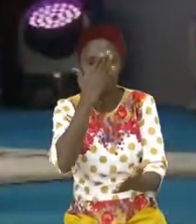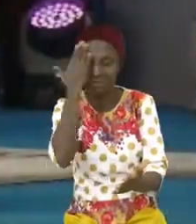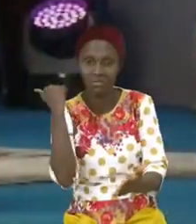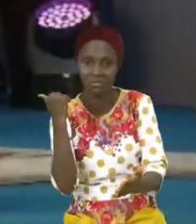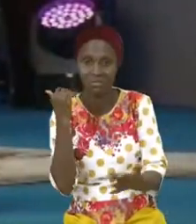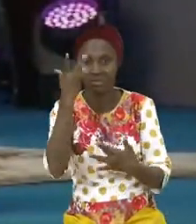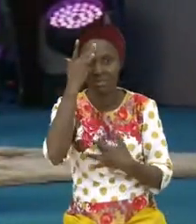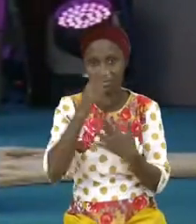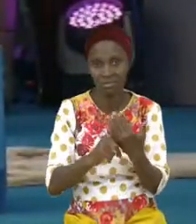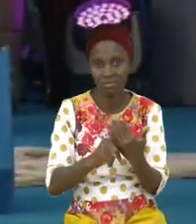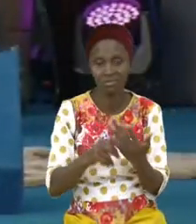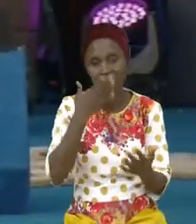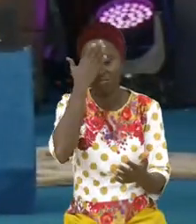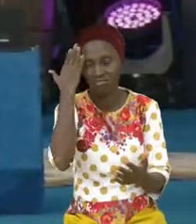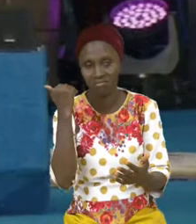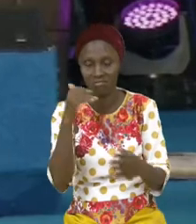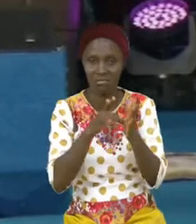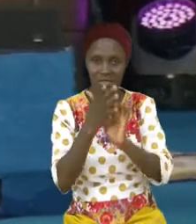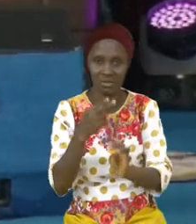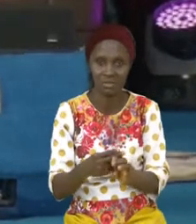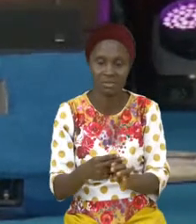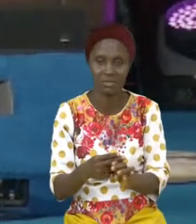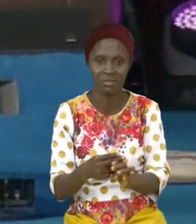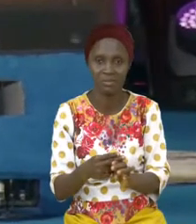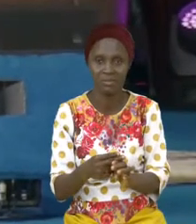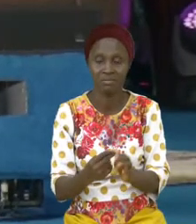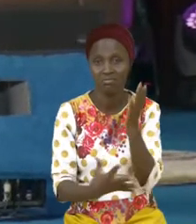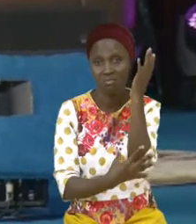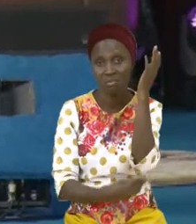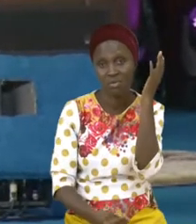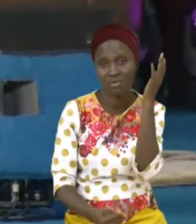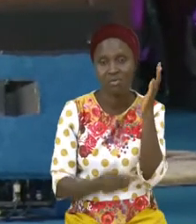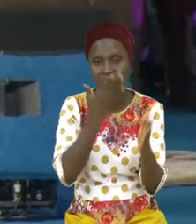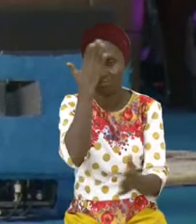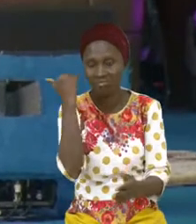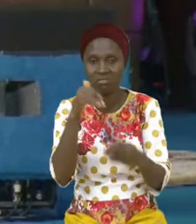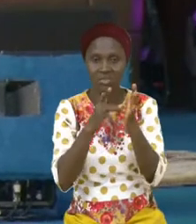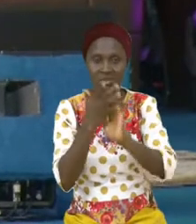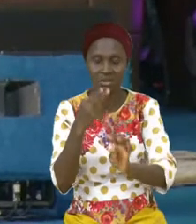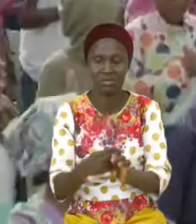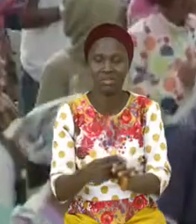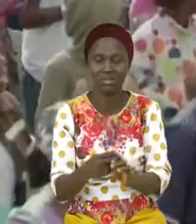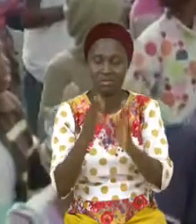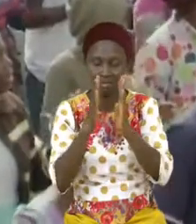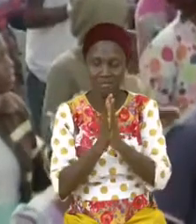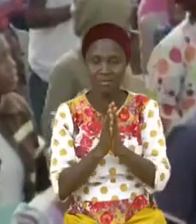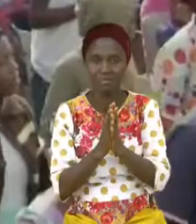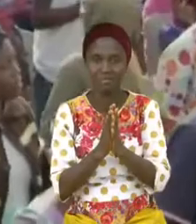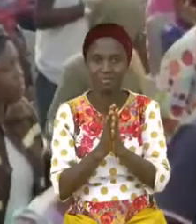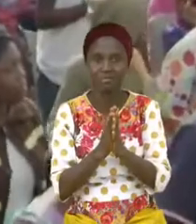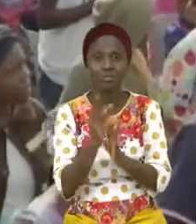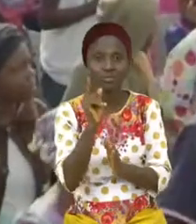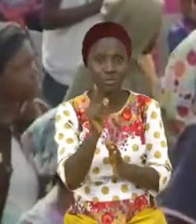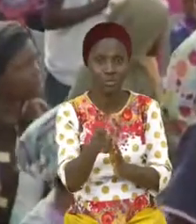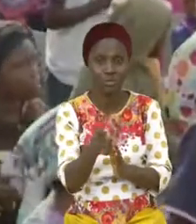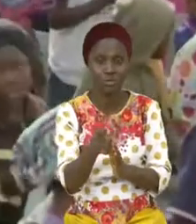sickness will forget poverty will forget you're going